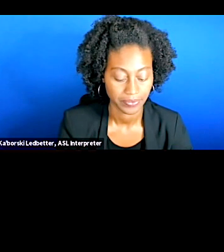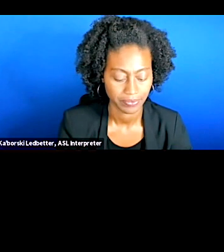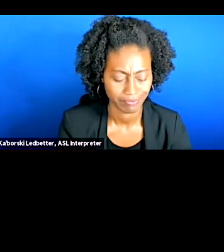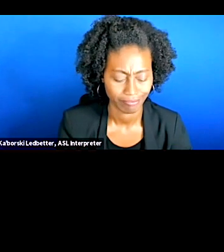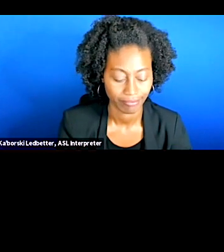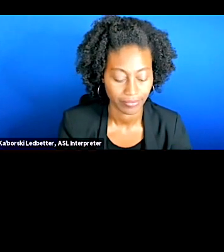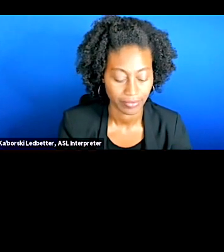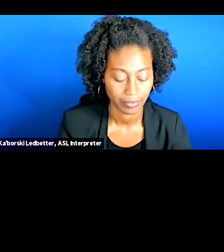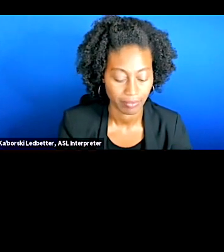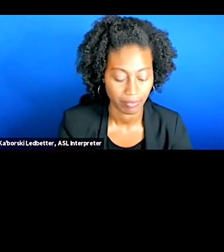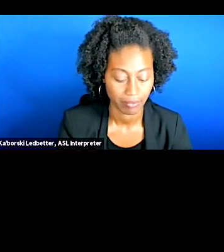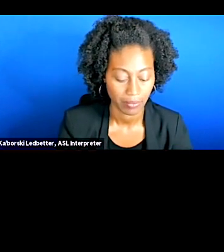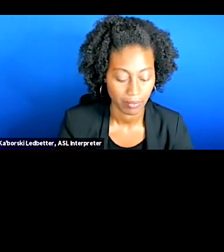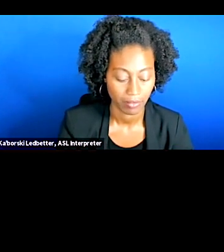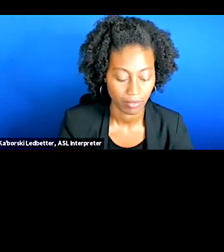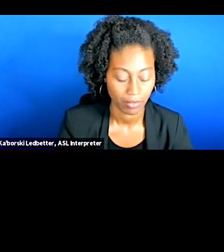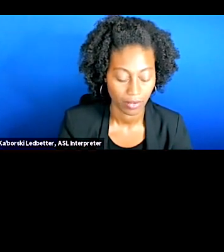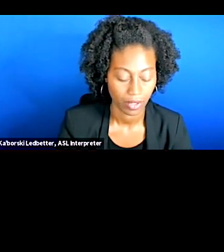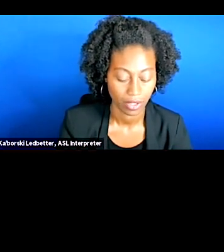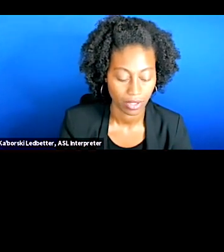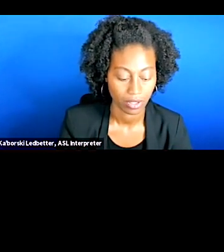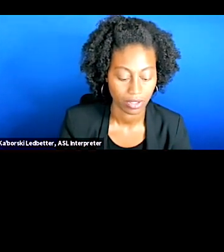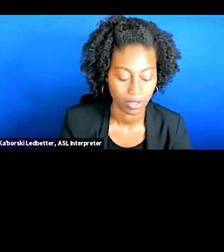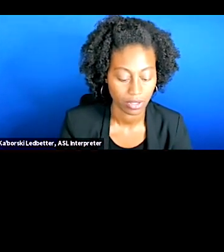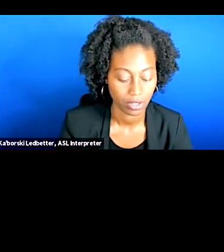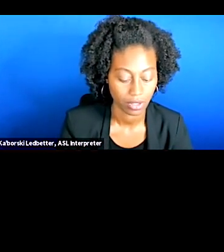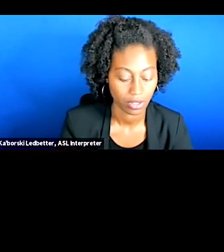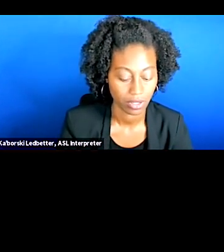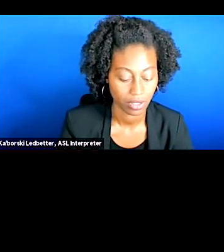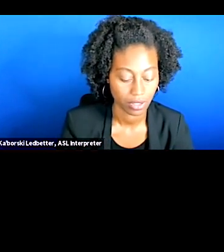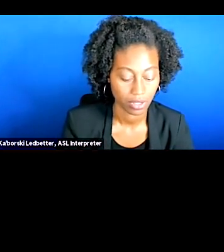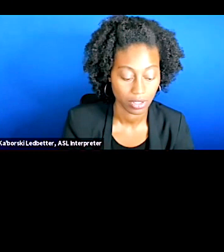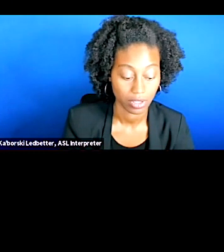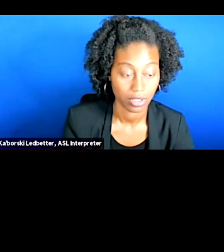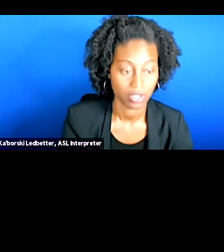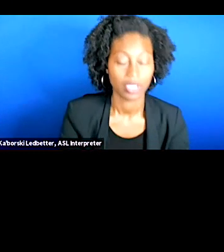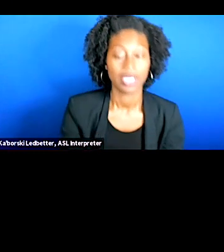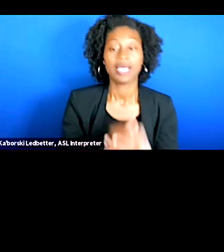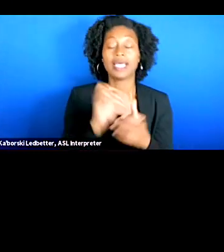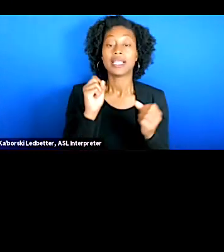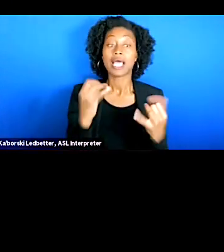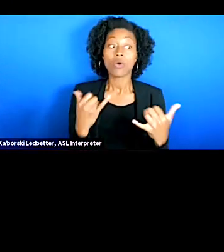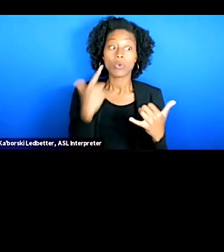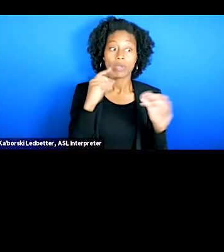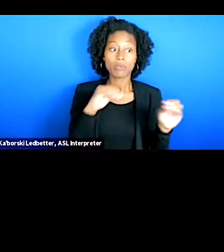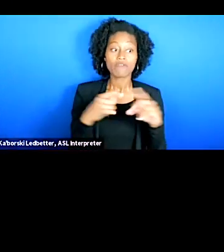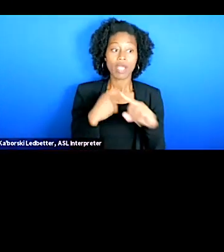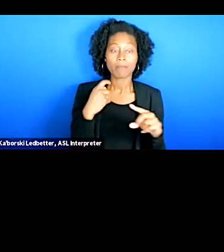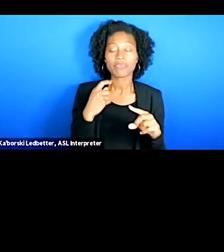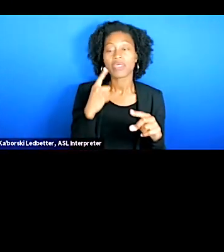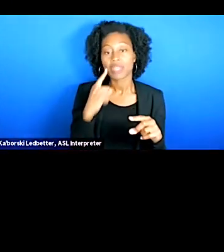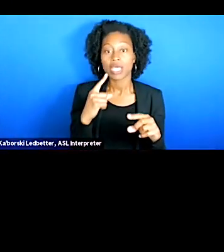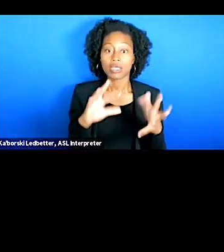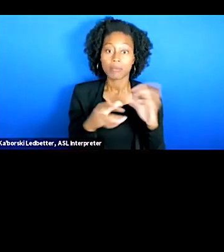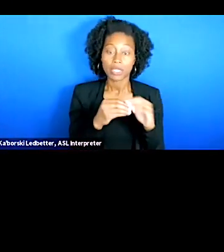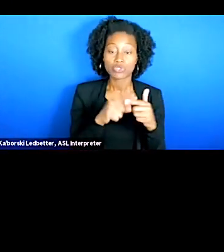cycles, we move from the more specific and concrete to the more general and abstract by developing the findings and